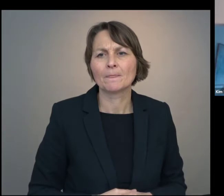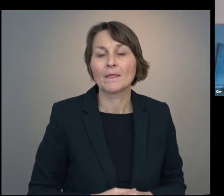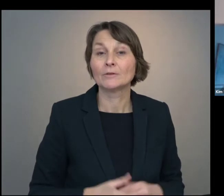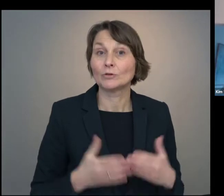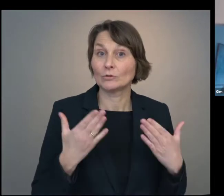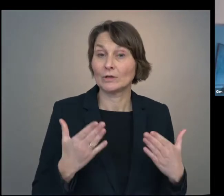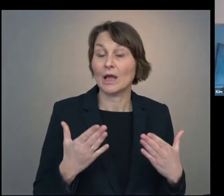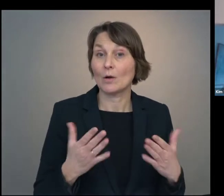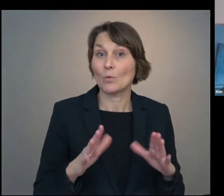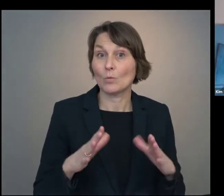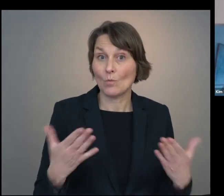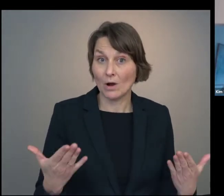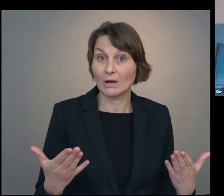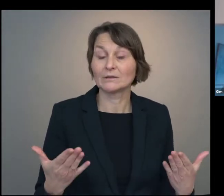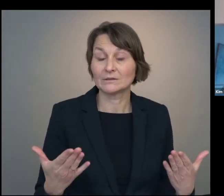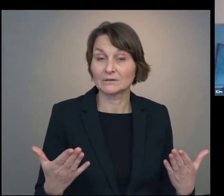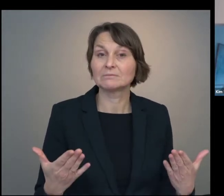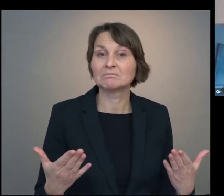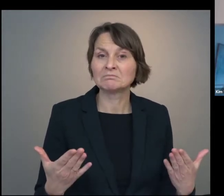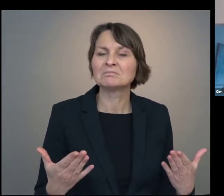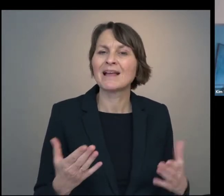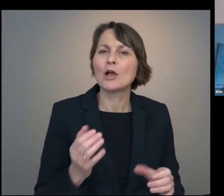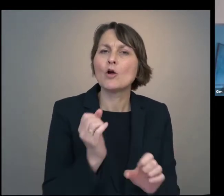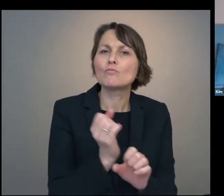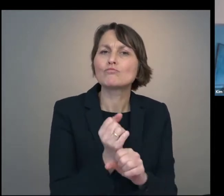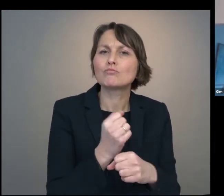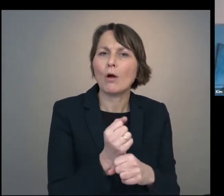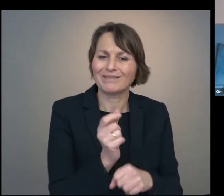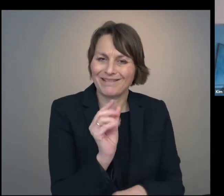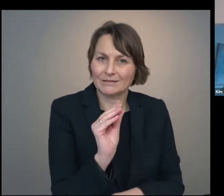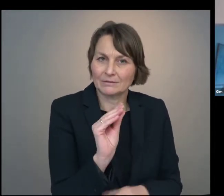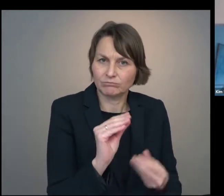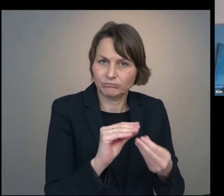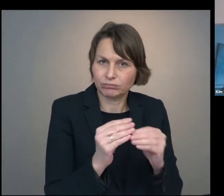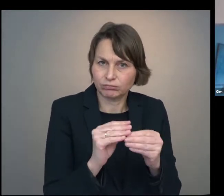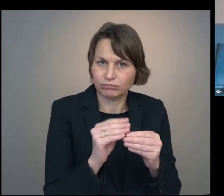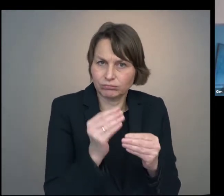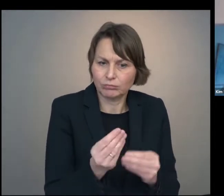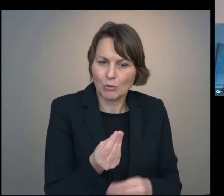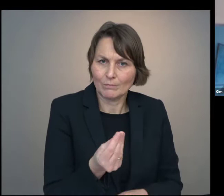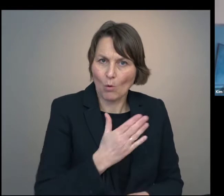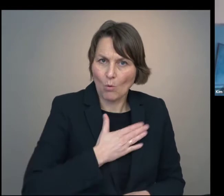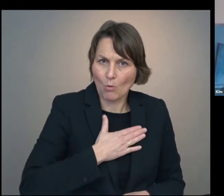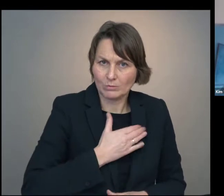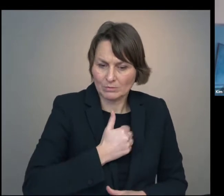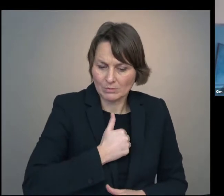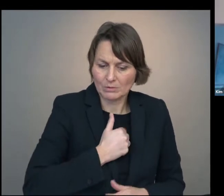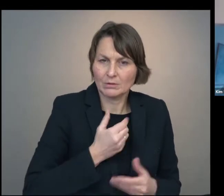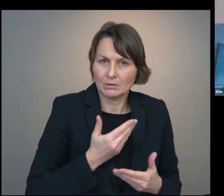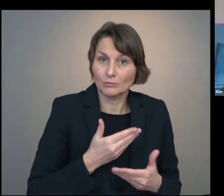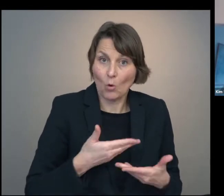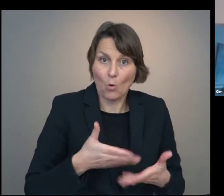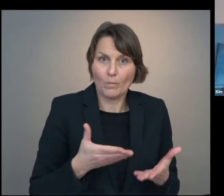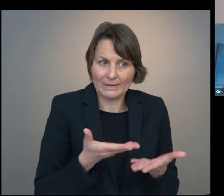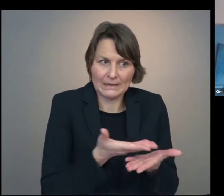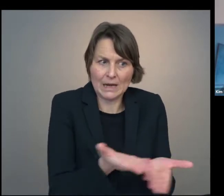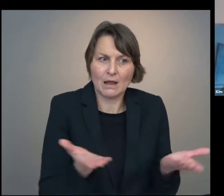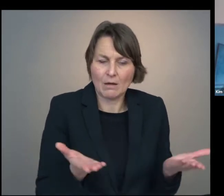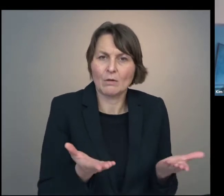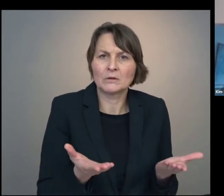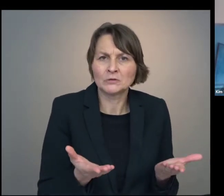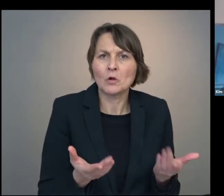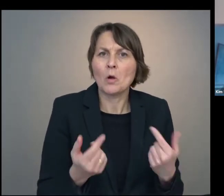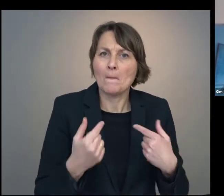We have an open position for a product owner, and Filip and I are together with Jacob